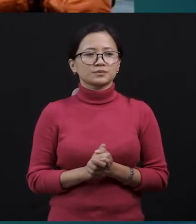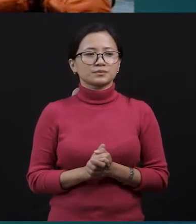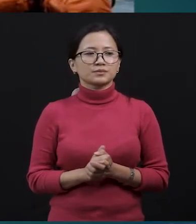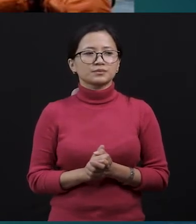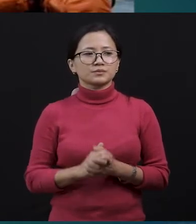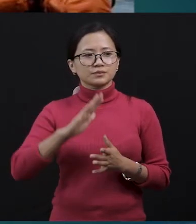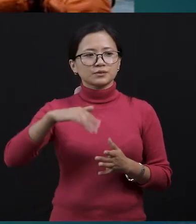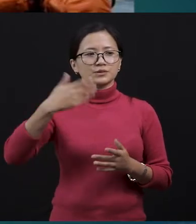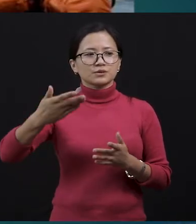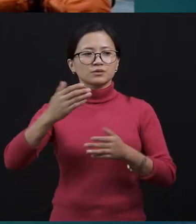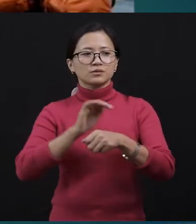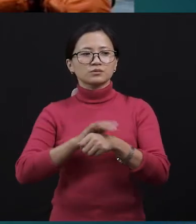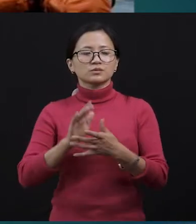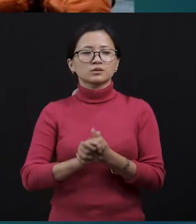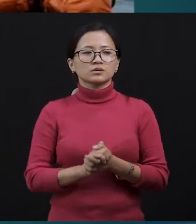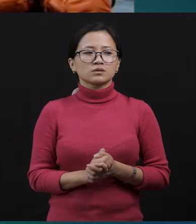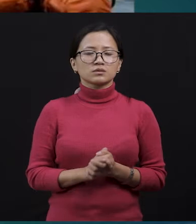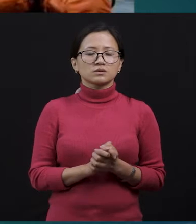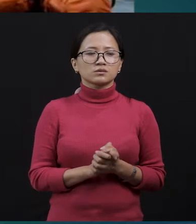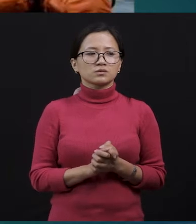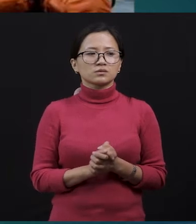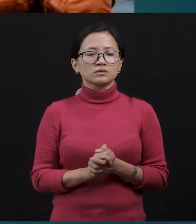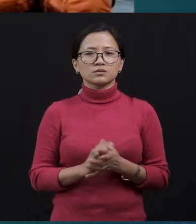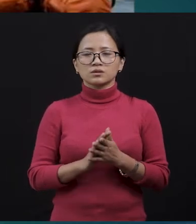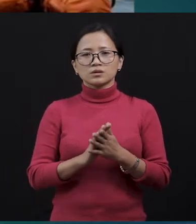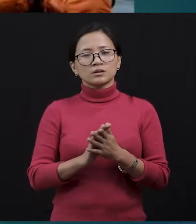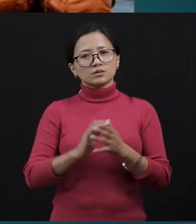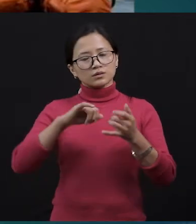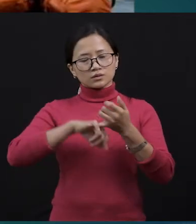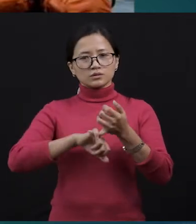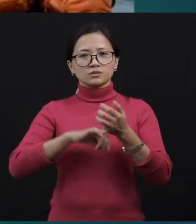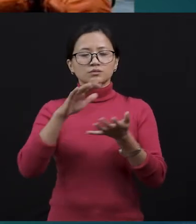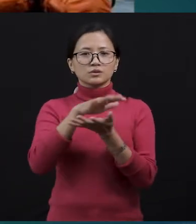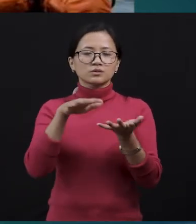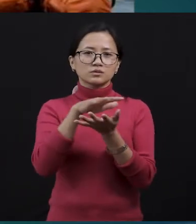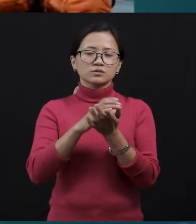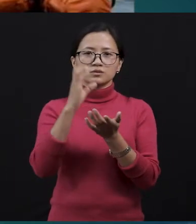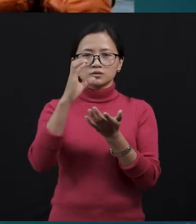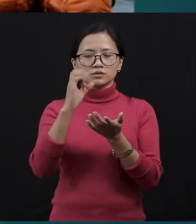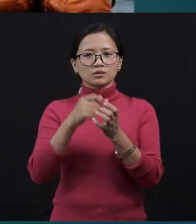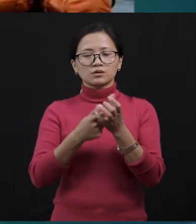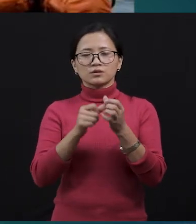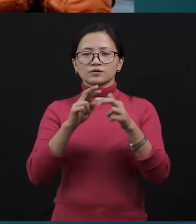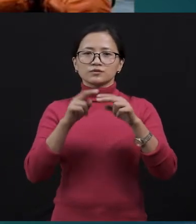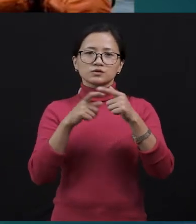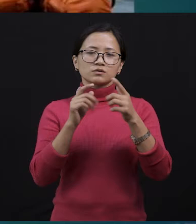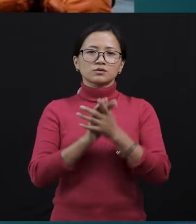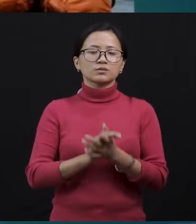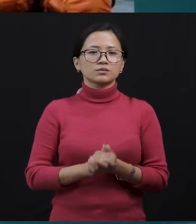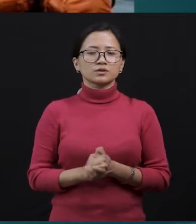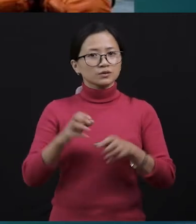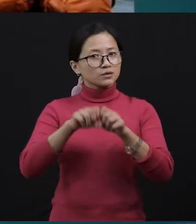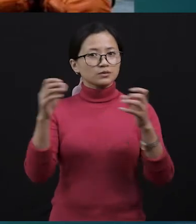And later on, we will see that their spacecraft has met with an accident. I already told you from the beginning.